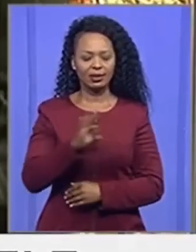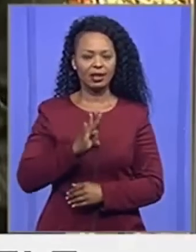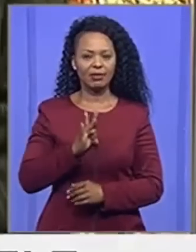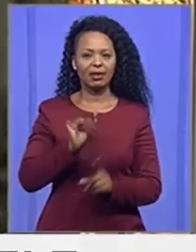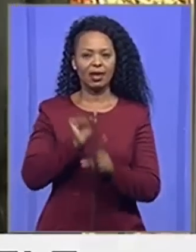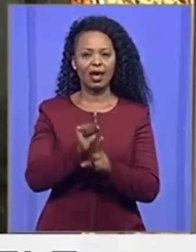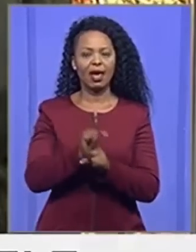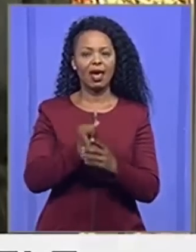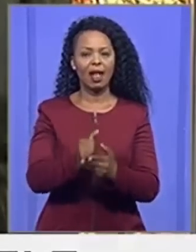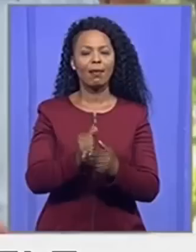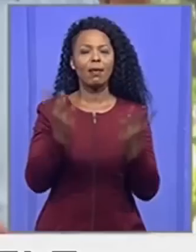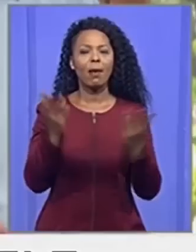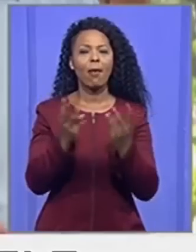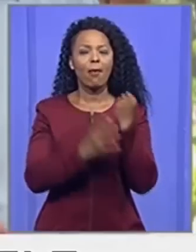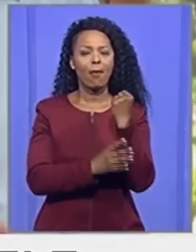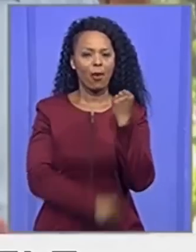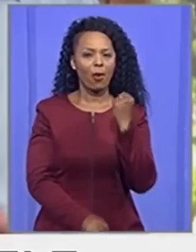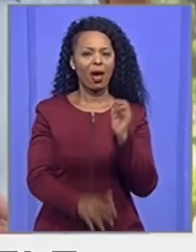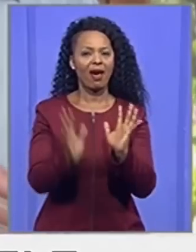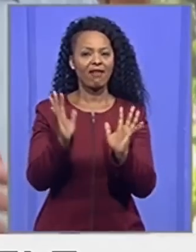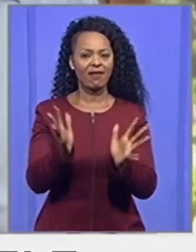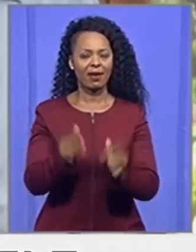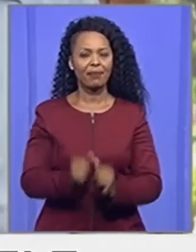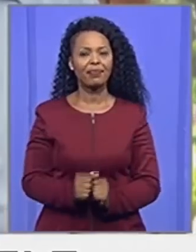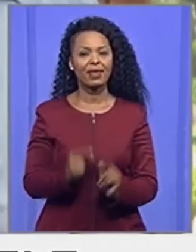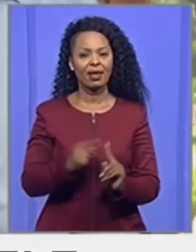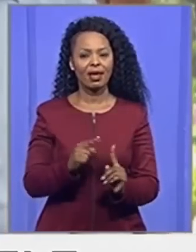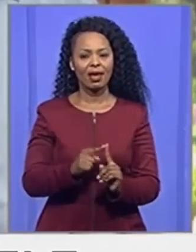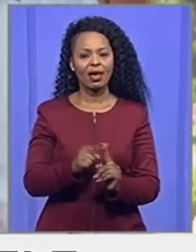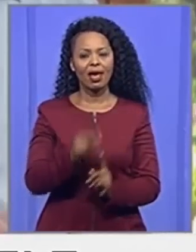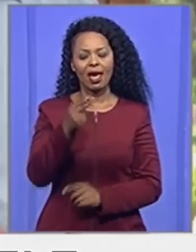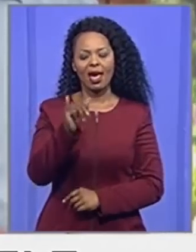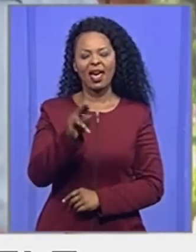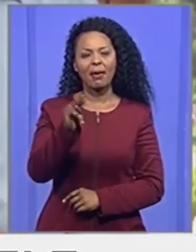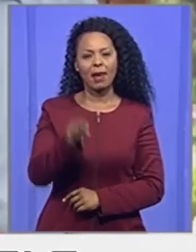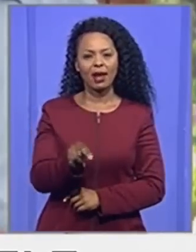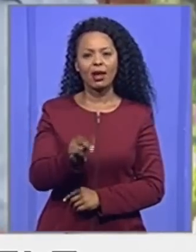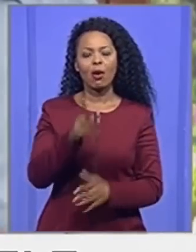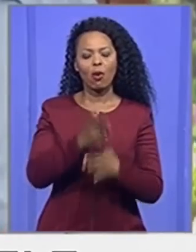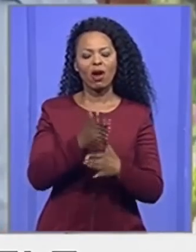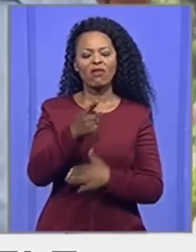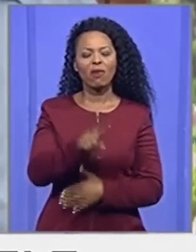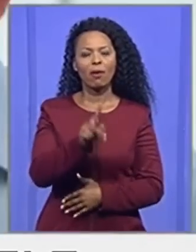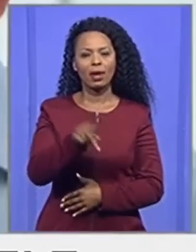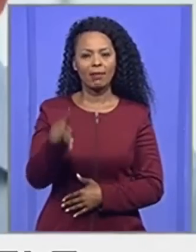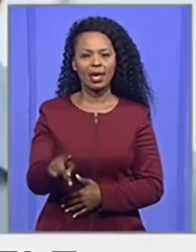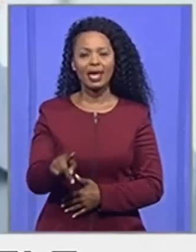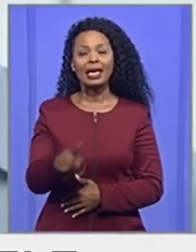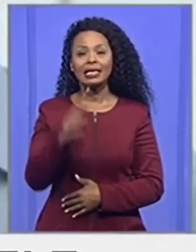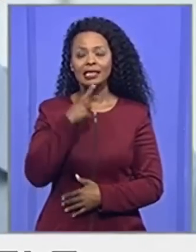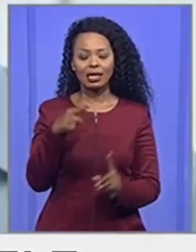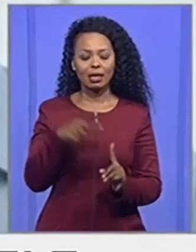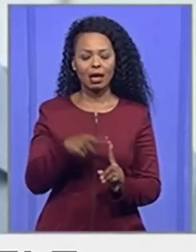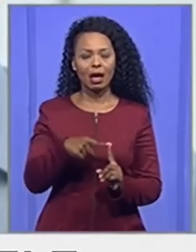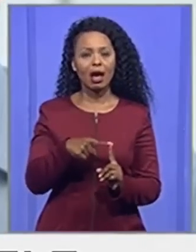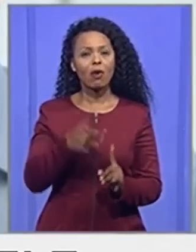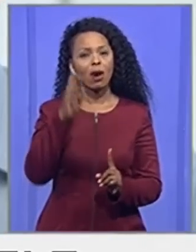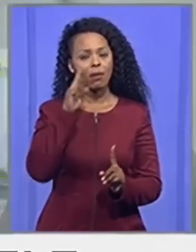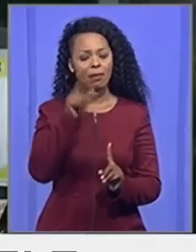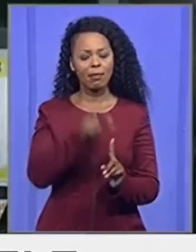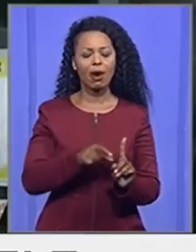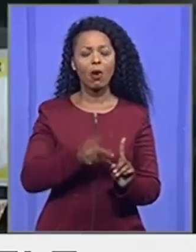ba hlokago. Hugh Herman yo a kilego a šomela Pick n Pay o re Ackerman o tlo gopola ka tše botse tšeo a di diretšego